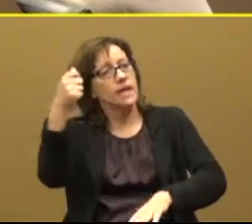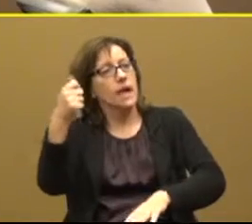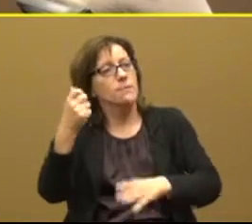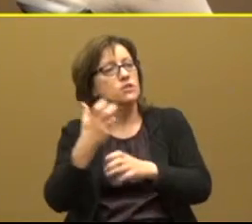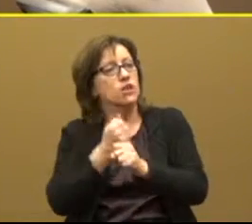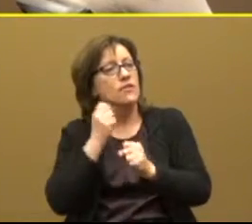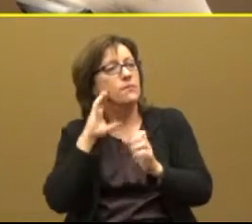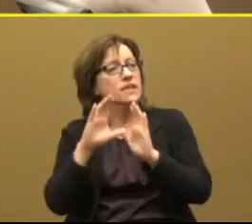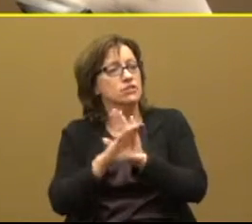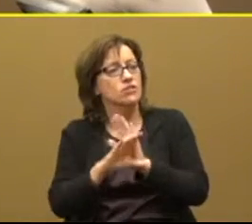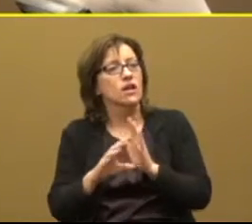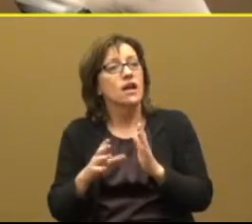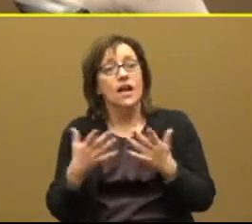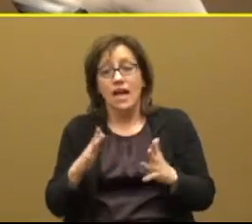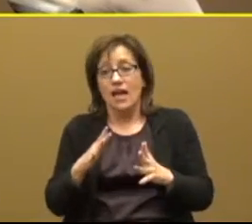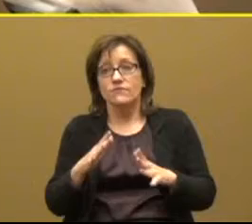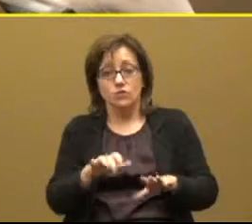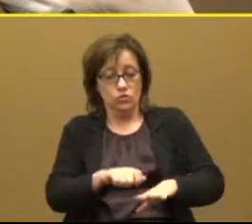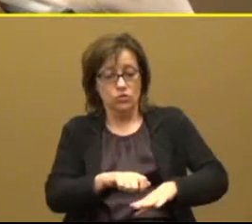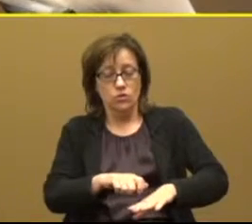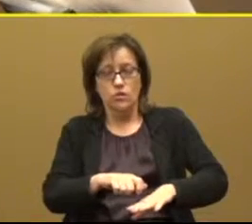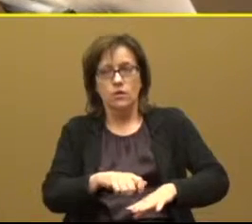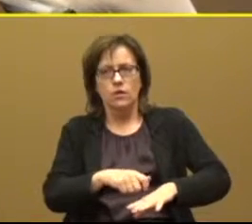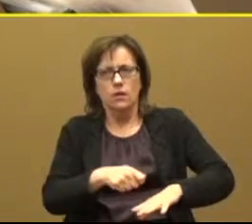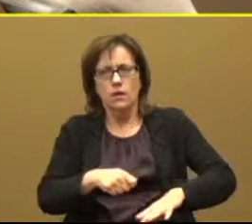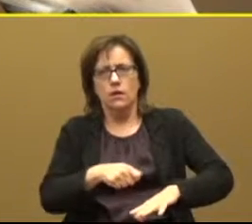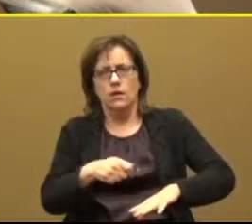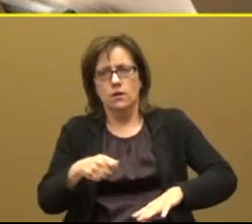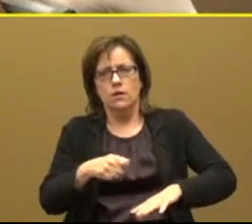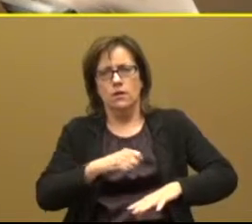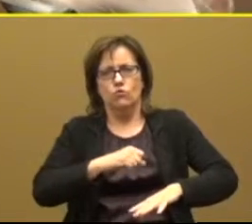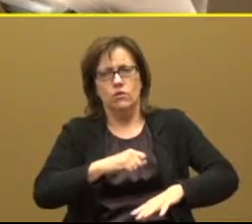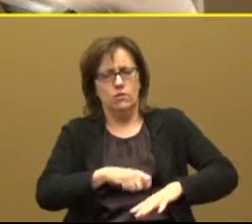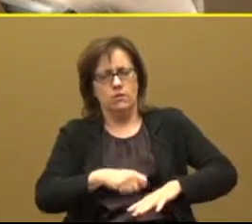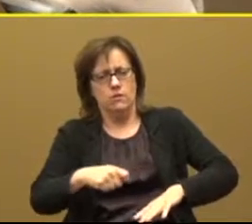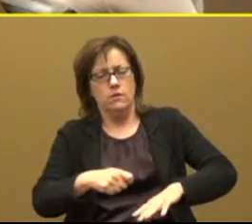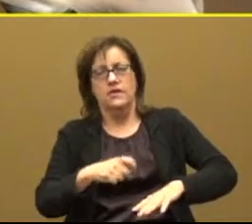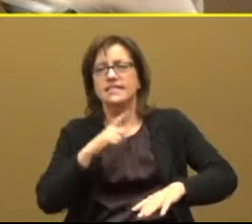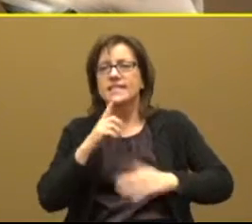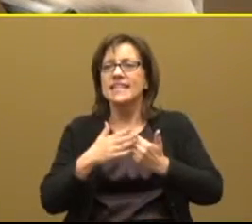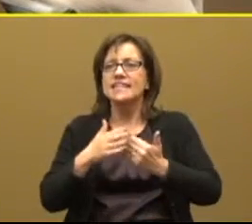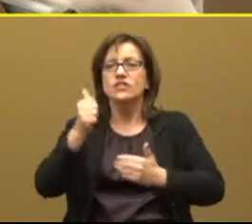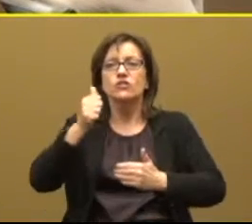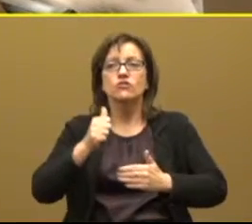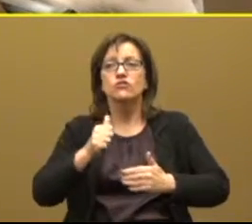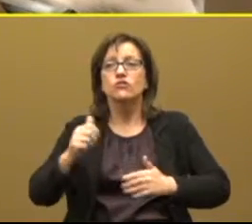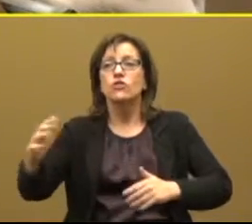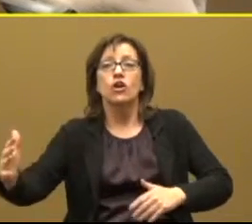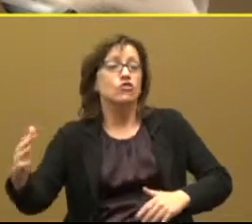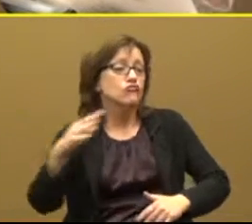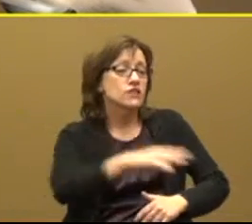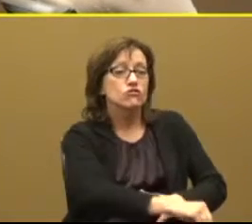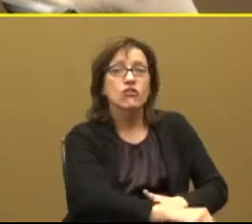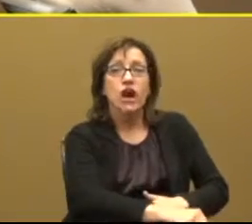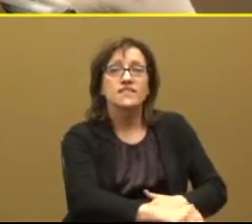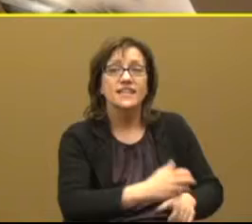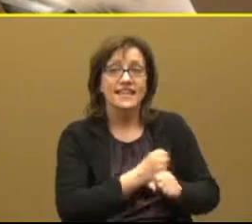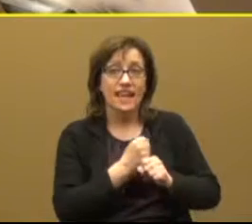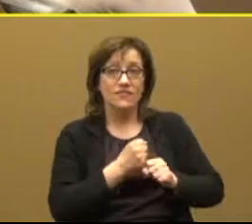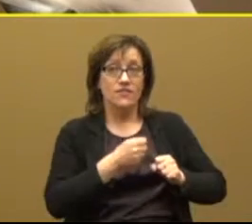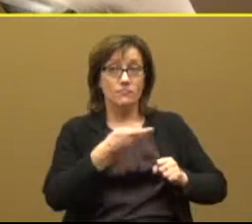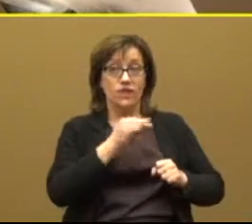get the picture off. So once the resistance comes in place, is it easier to reach across the table again and get the pretzel from